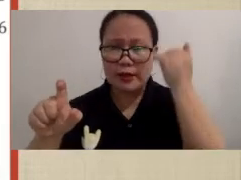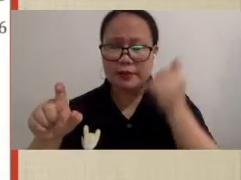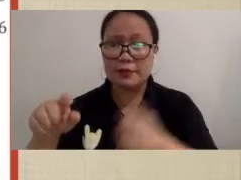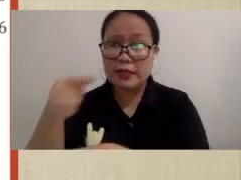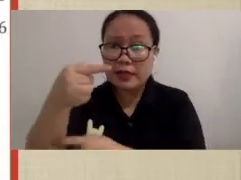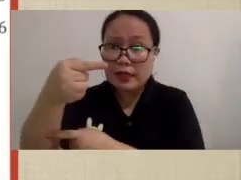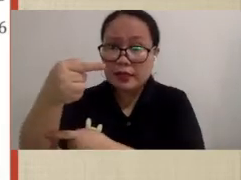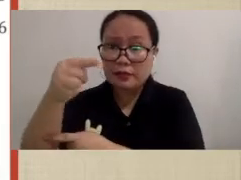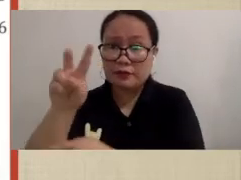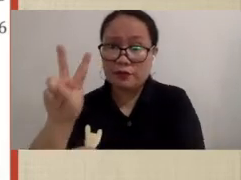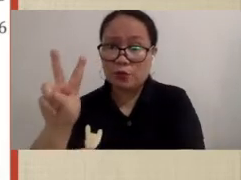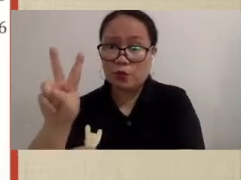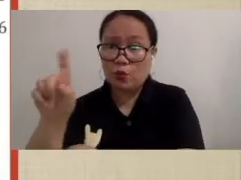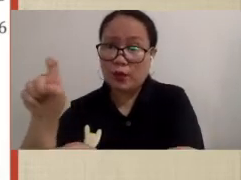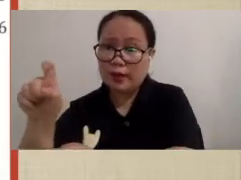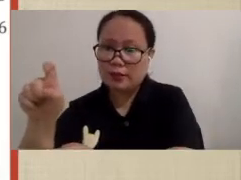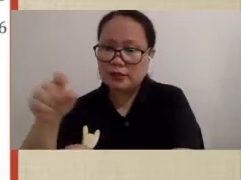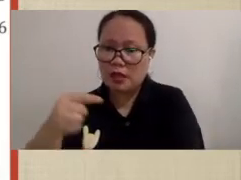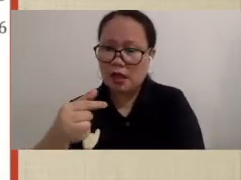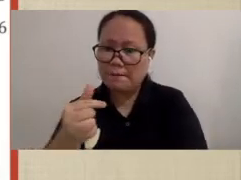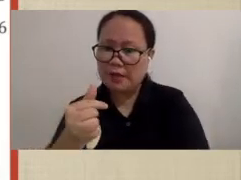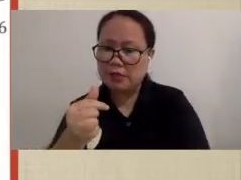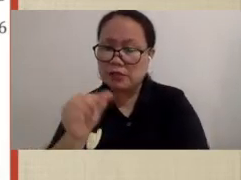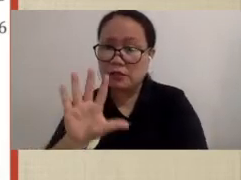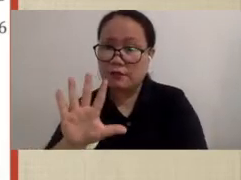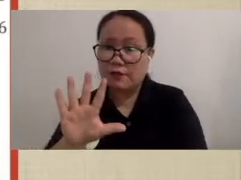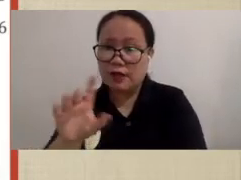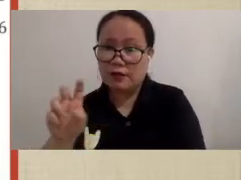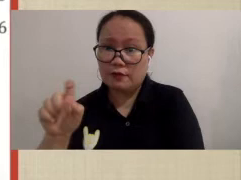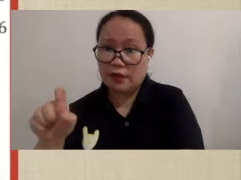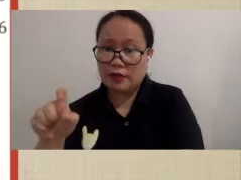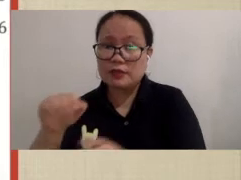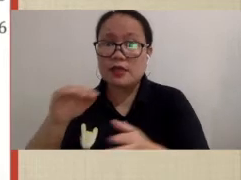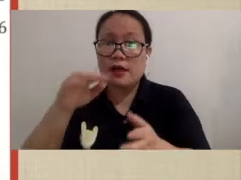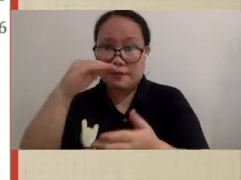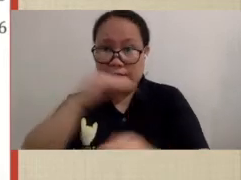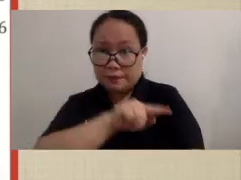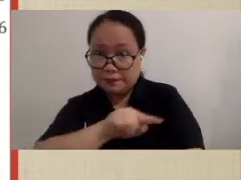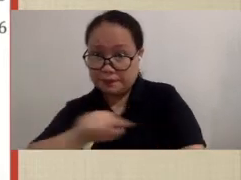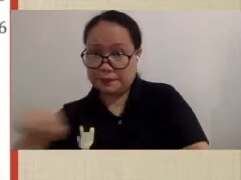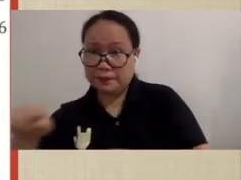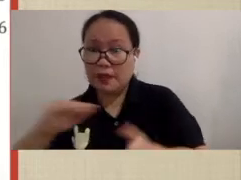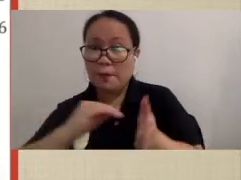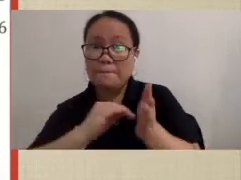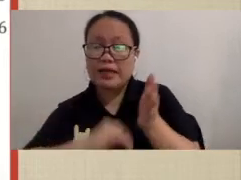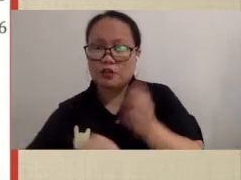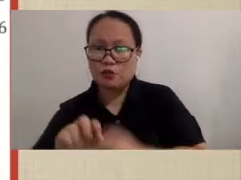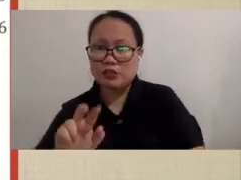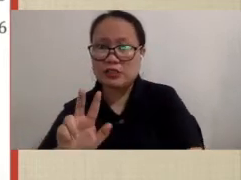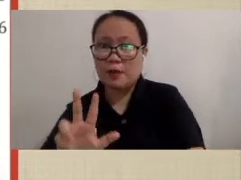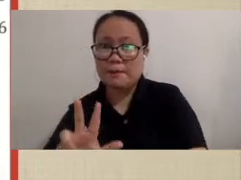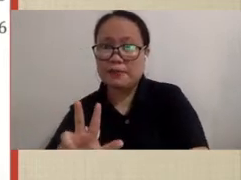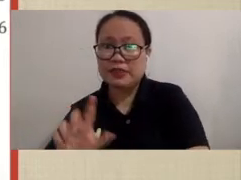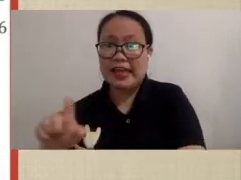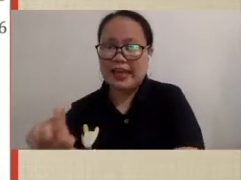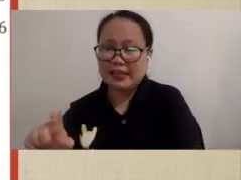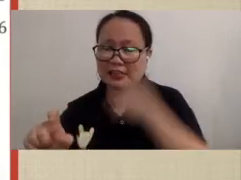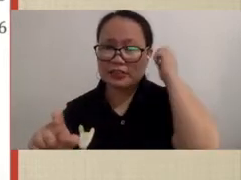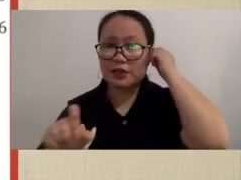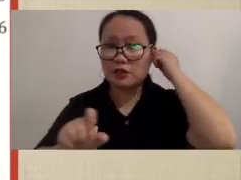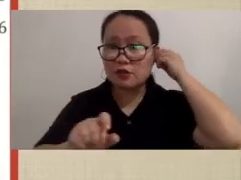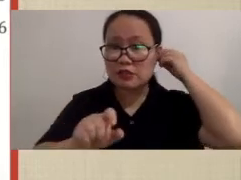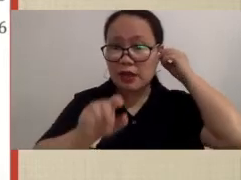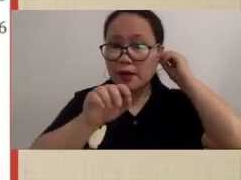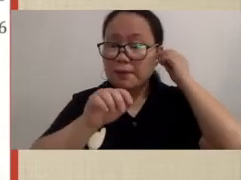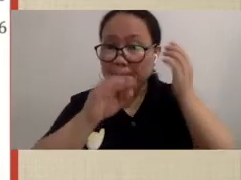2 and positive 5. So magiging positive 3x. So,